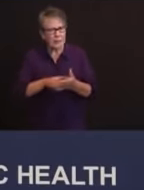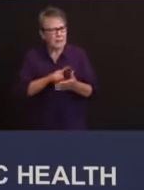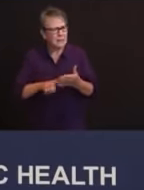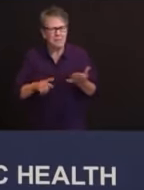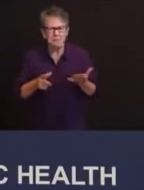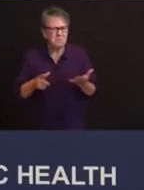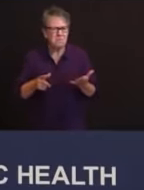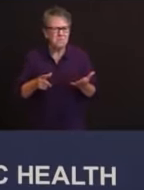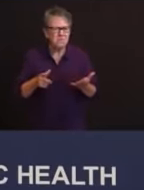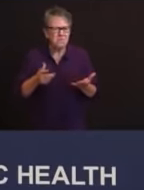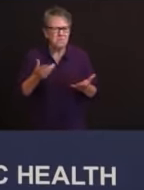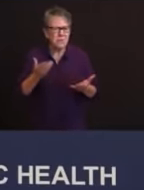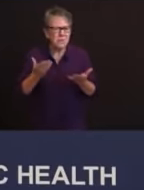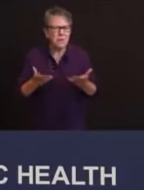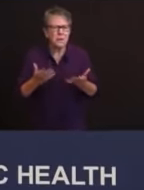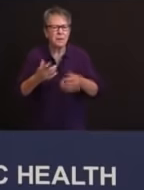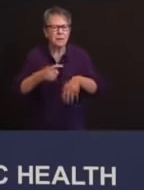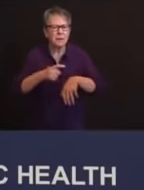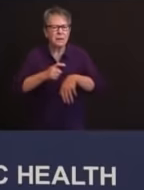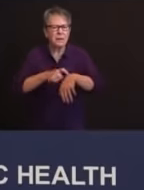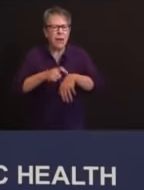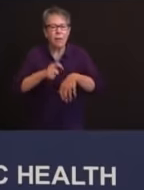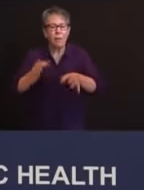hours. Is that fair to say?